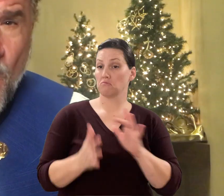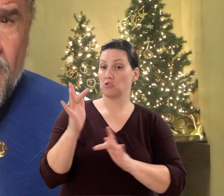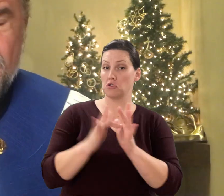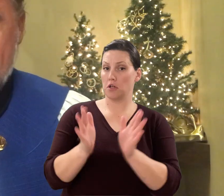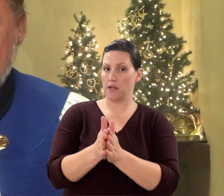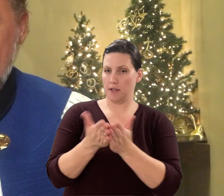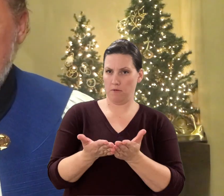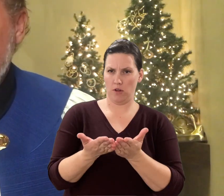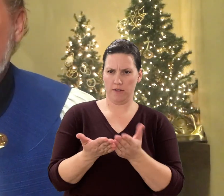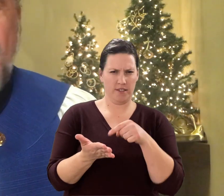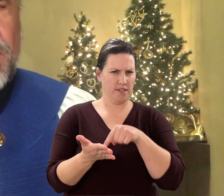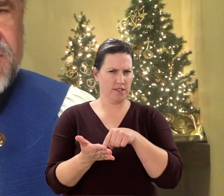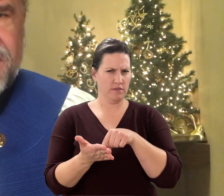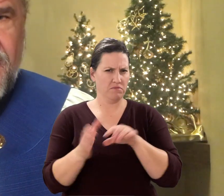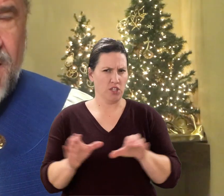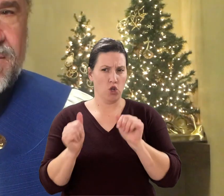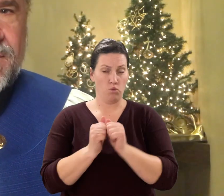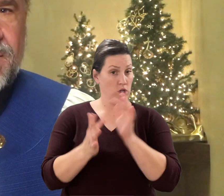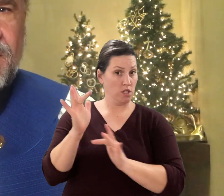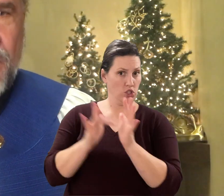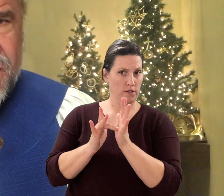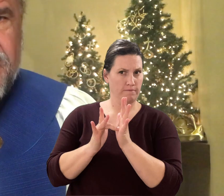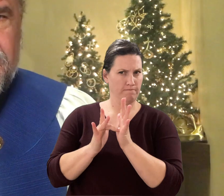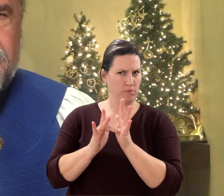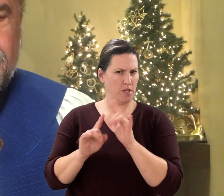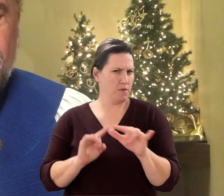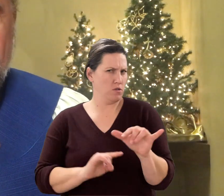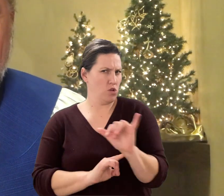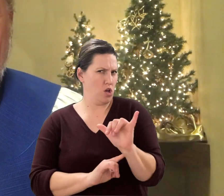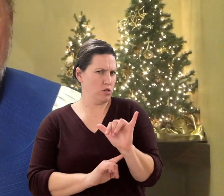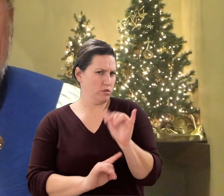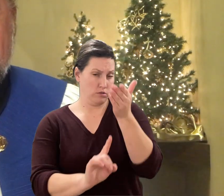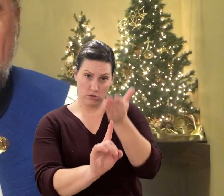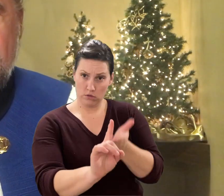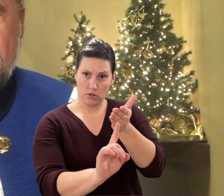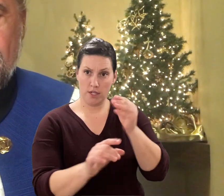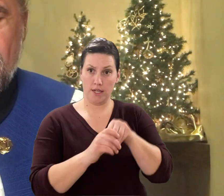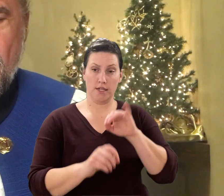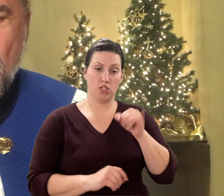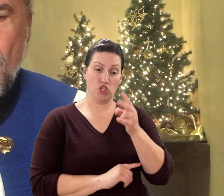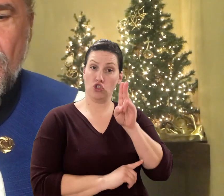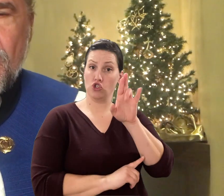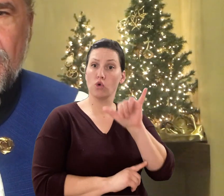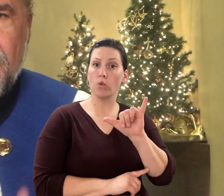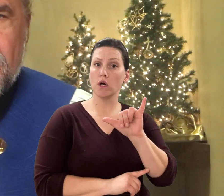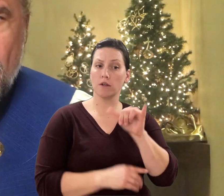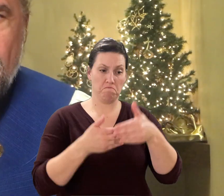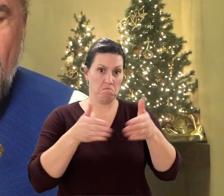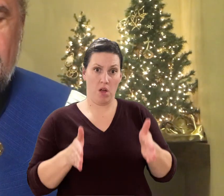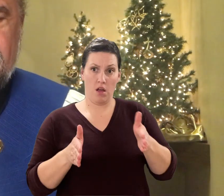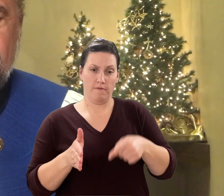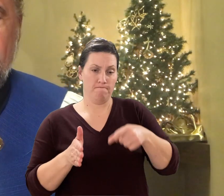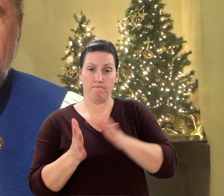In a way, the Bible does that with Jesus. It's like you are in the